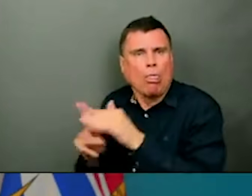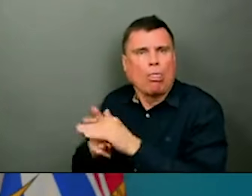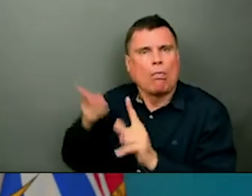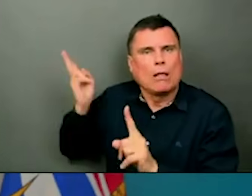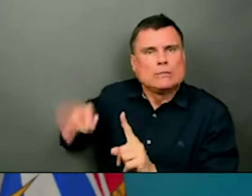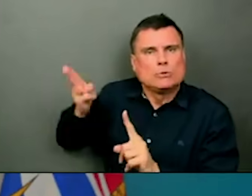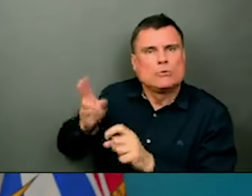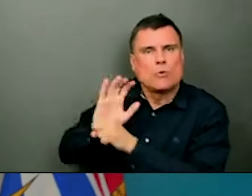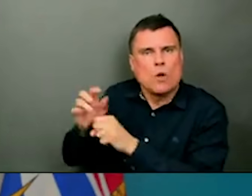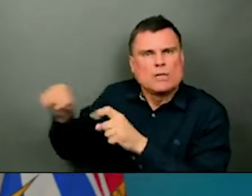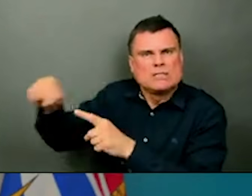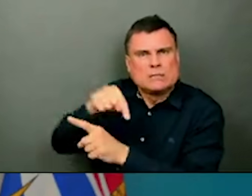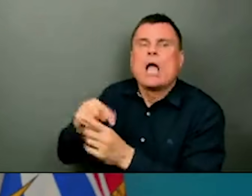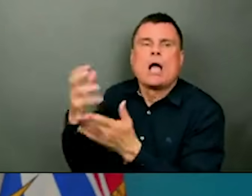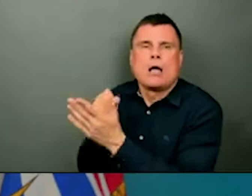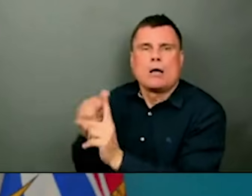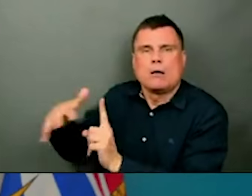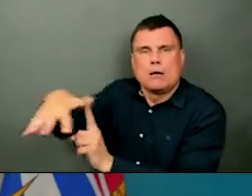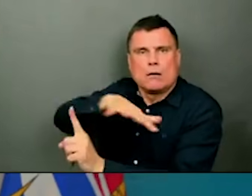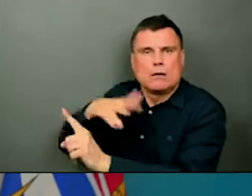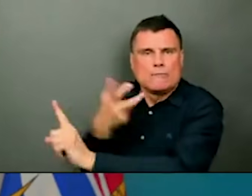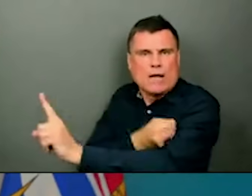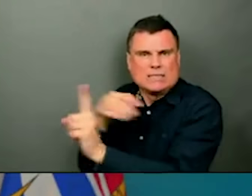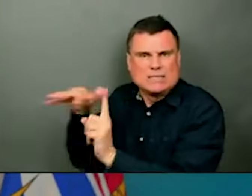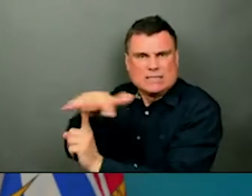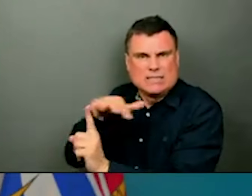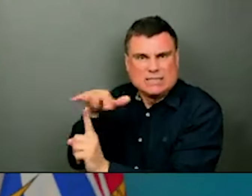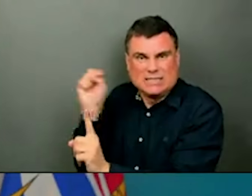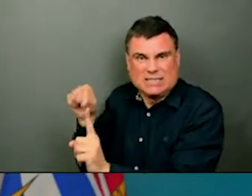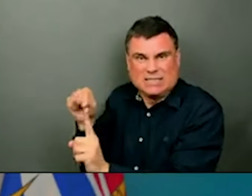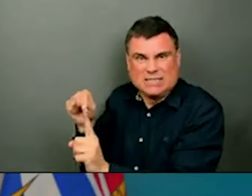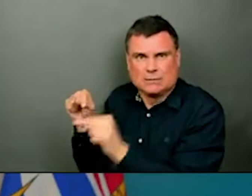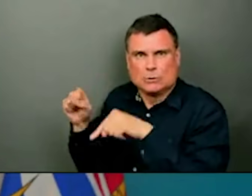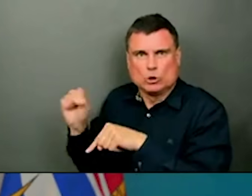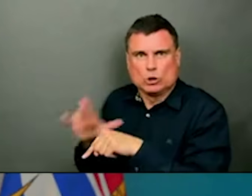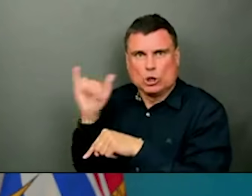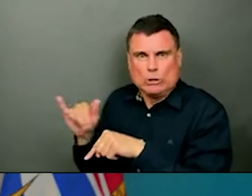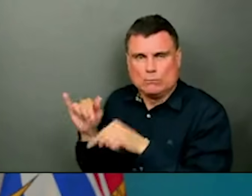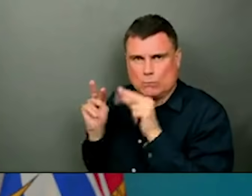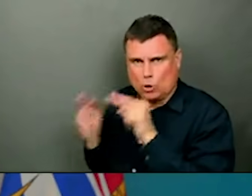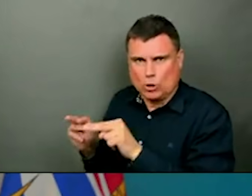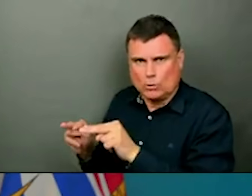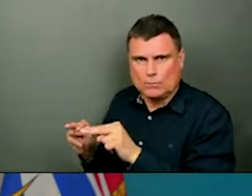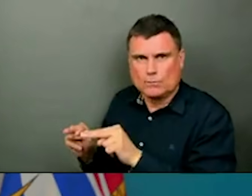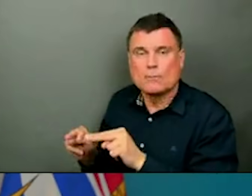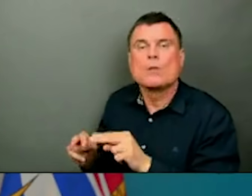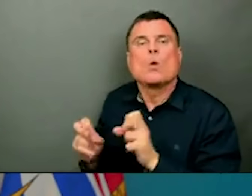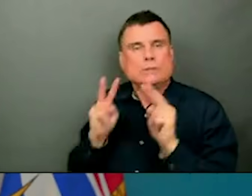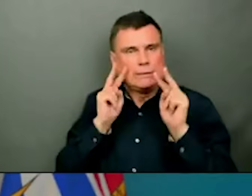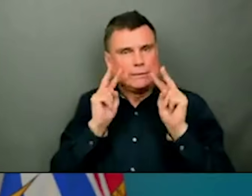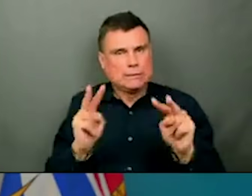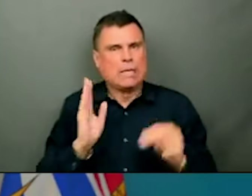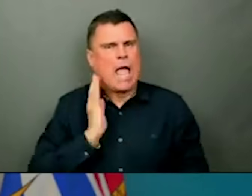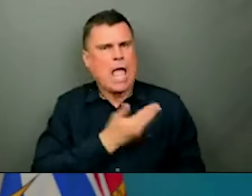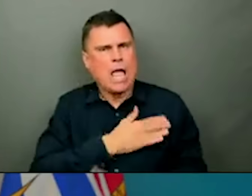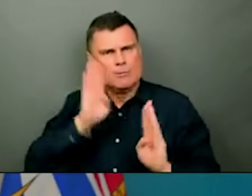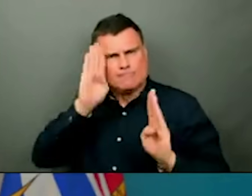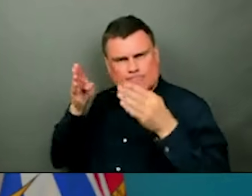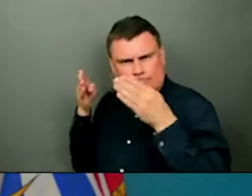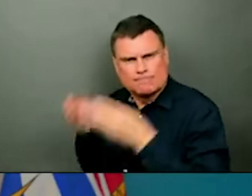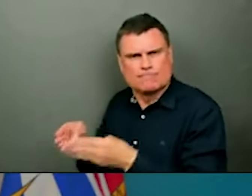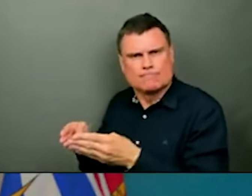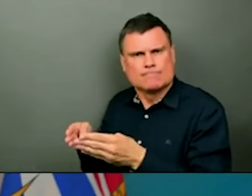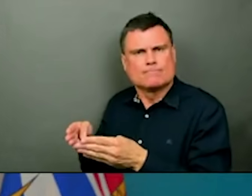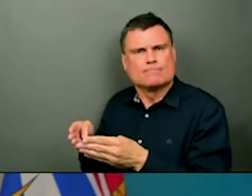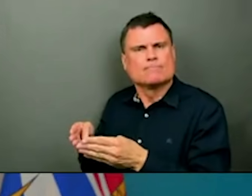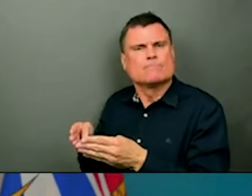those community health service areas were in Surrey. And you're going to see a continuing and strong focus on doing exactly what people are asking us to